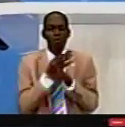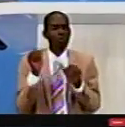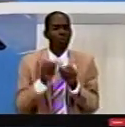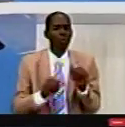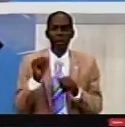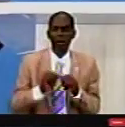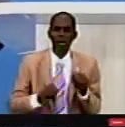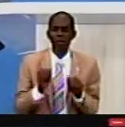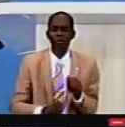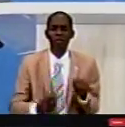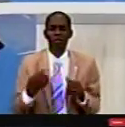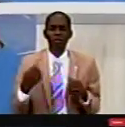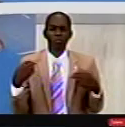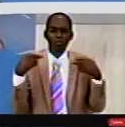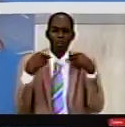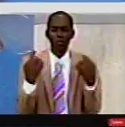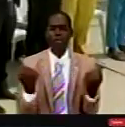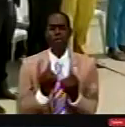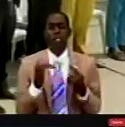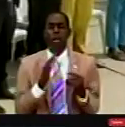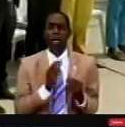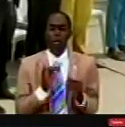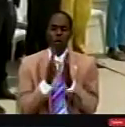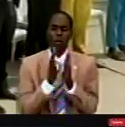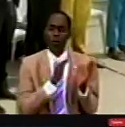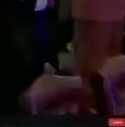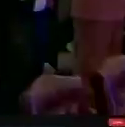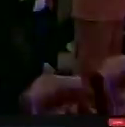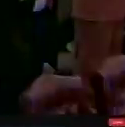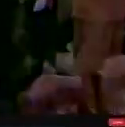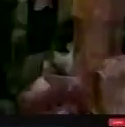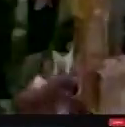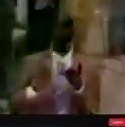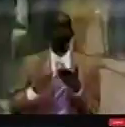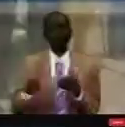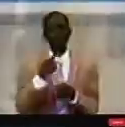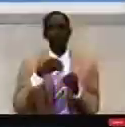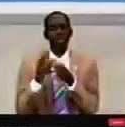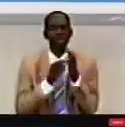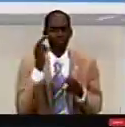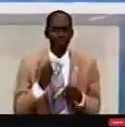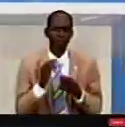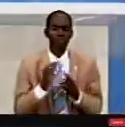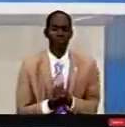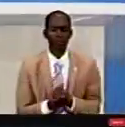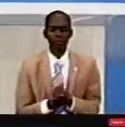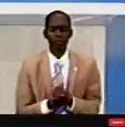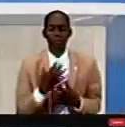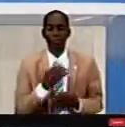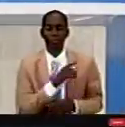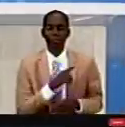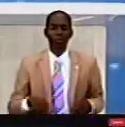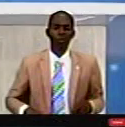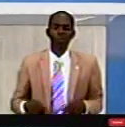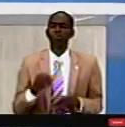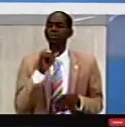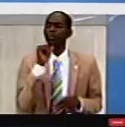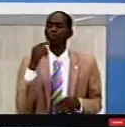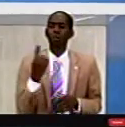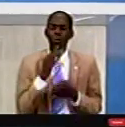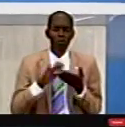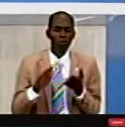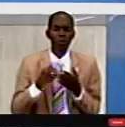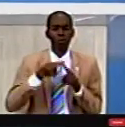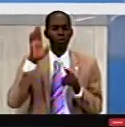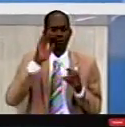according to your promise forgive them in Jesus name and Lord you don't really forgive you set us free free